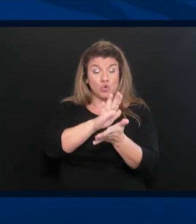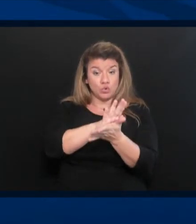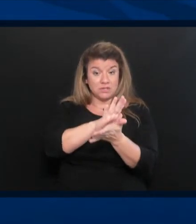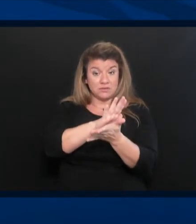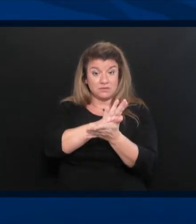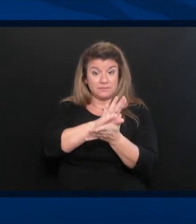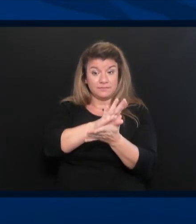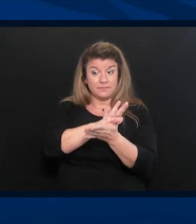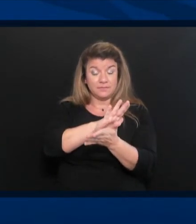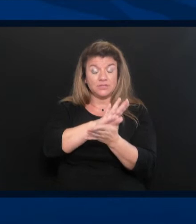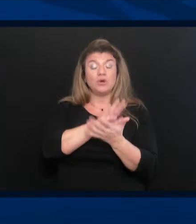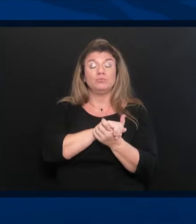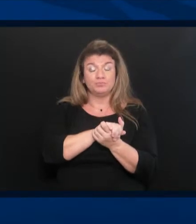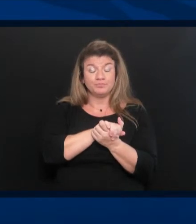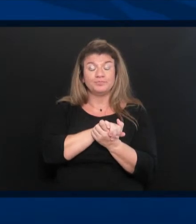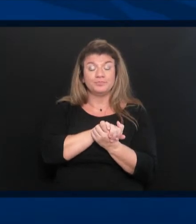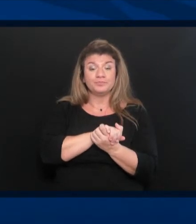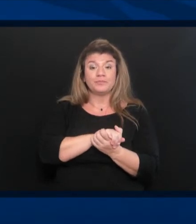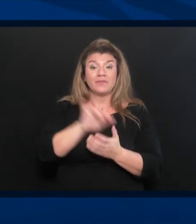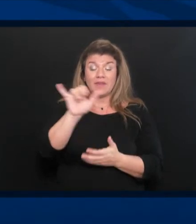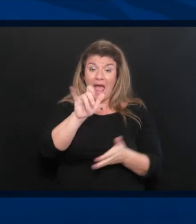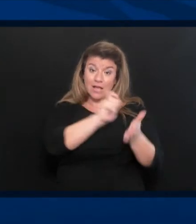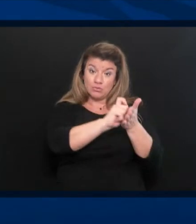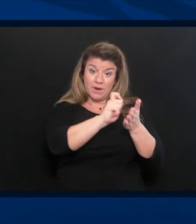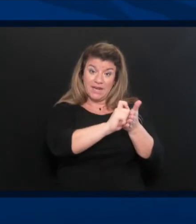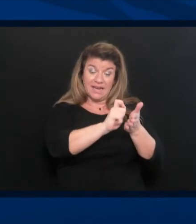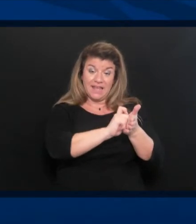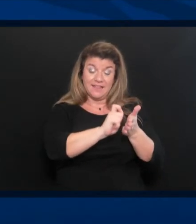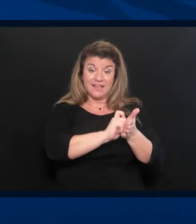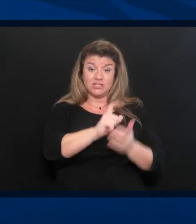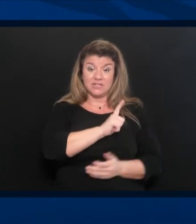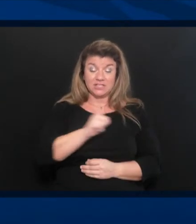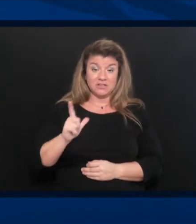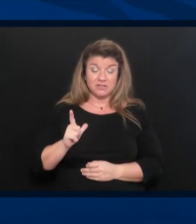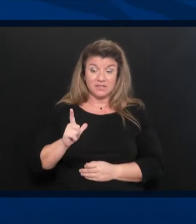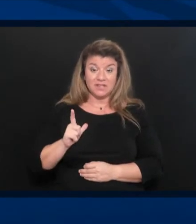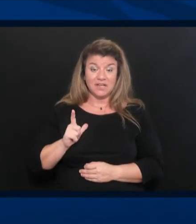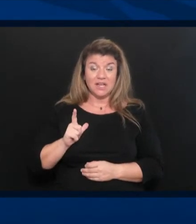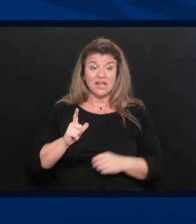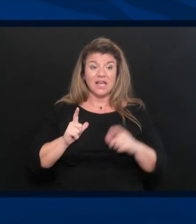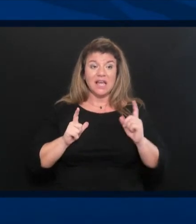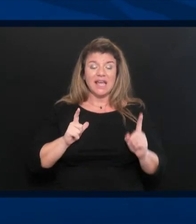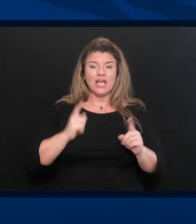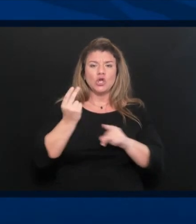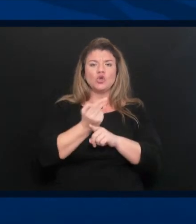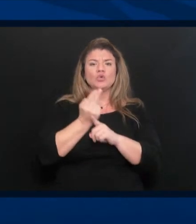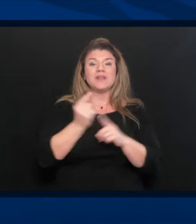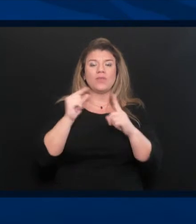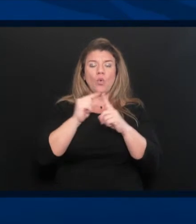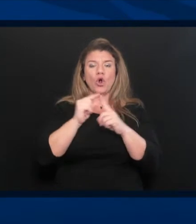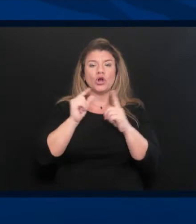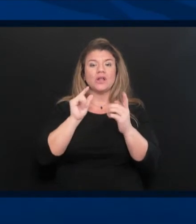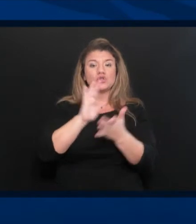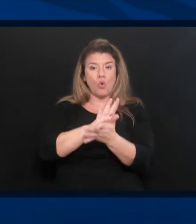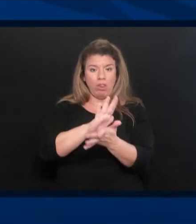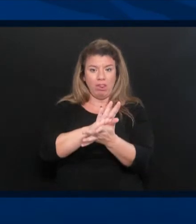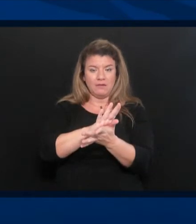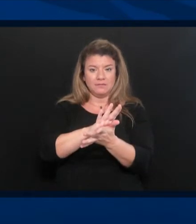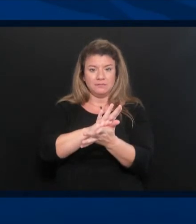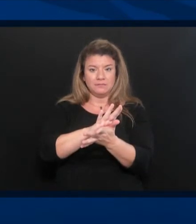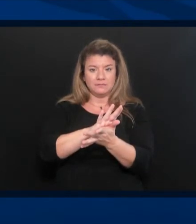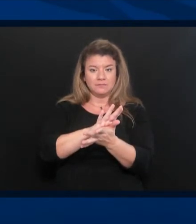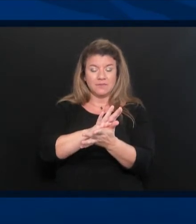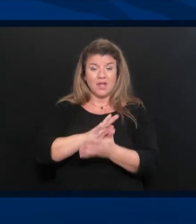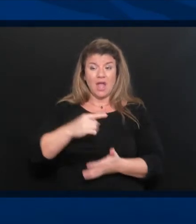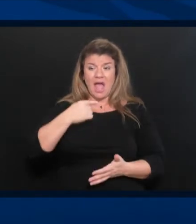schools. So, as written in the legislation, it just uses the word school. So when I